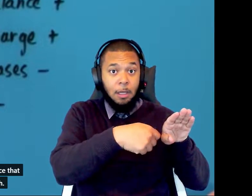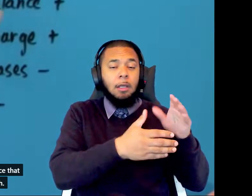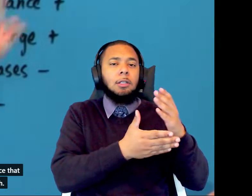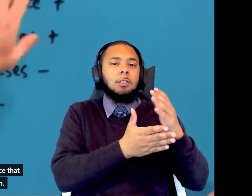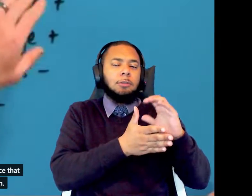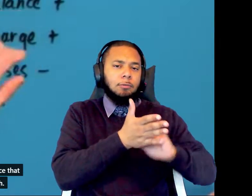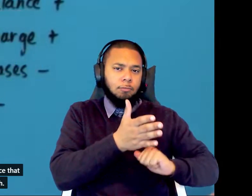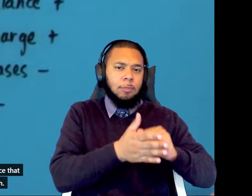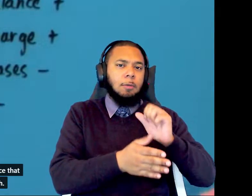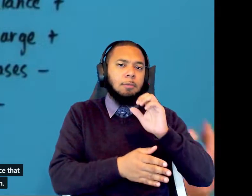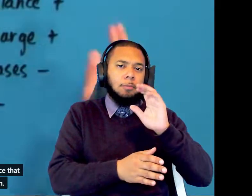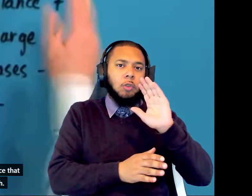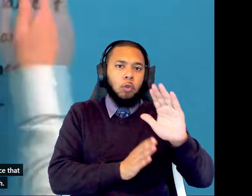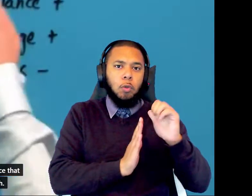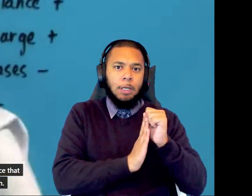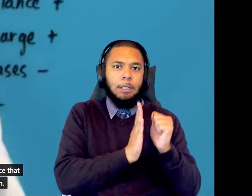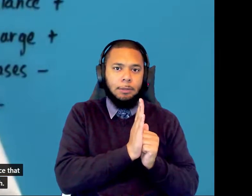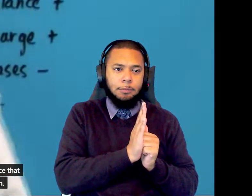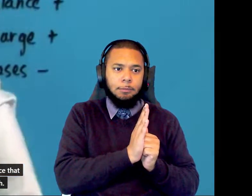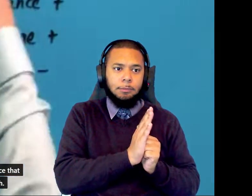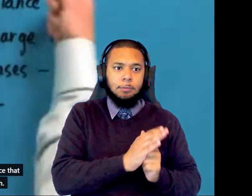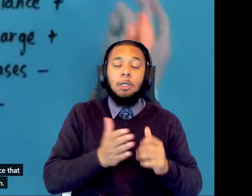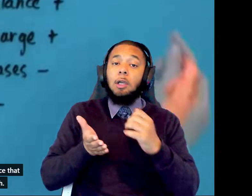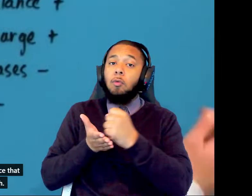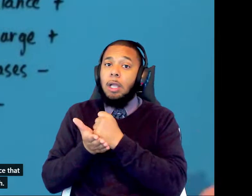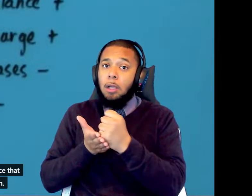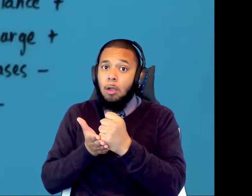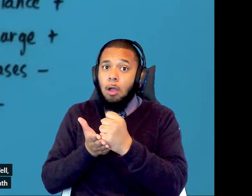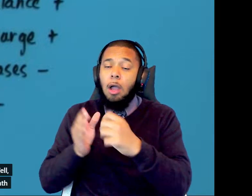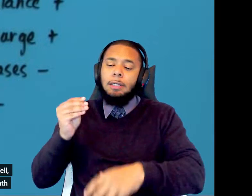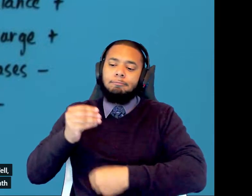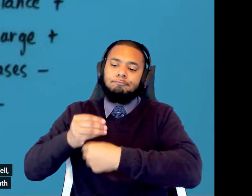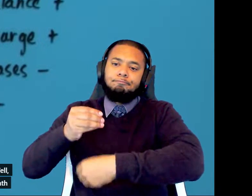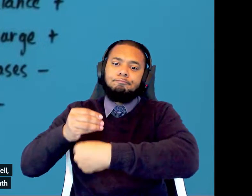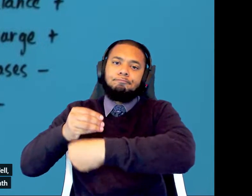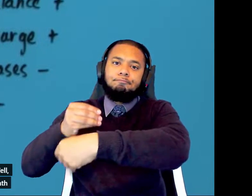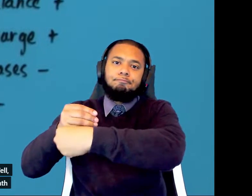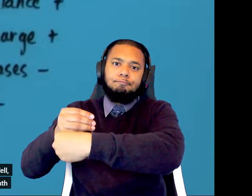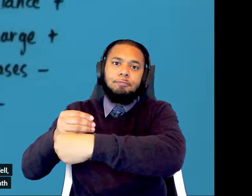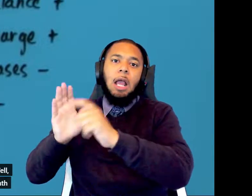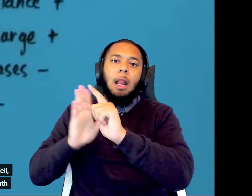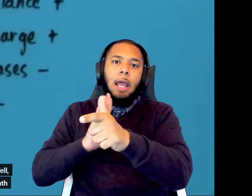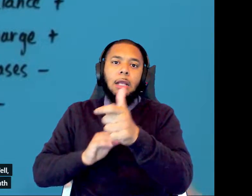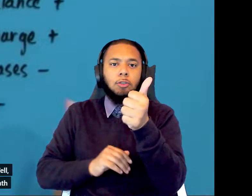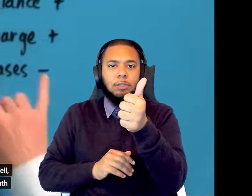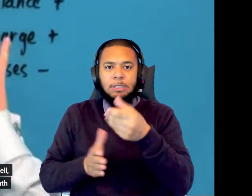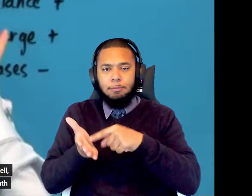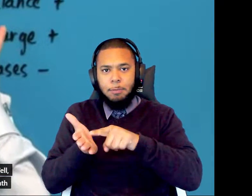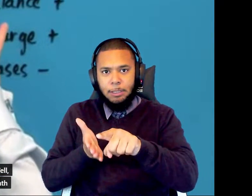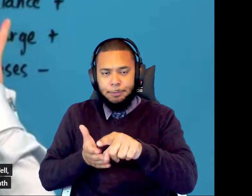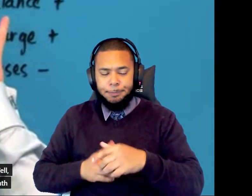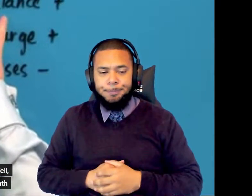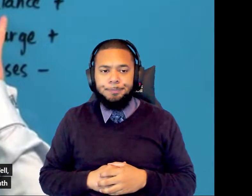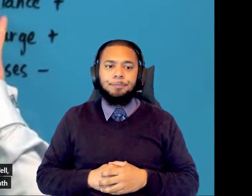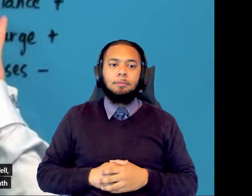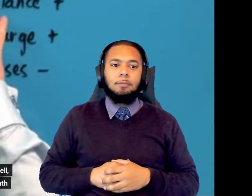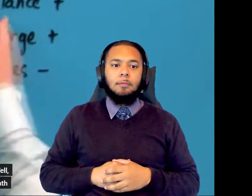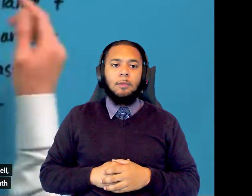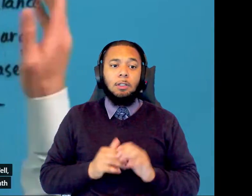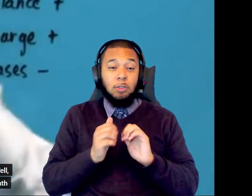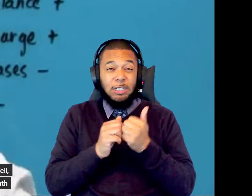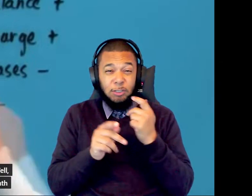card, these purchases just add to a balance that you owe at the end of the month. So how is this balance created? Well, you take what you